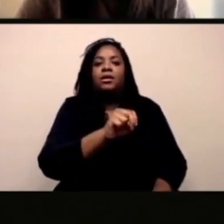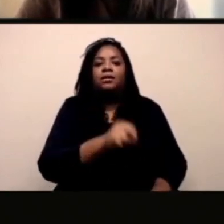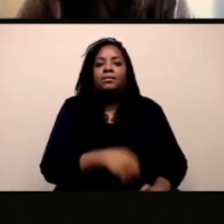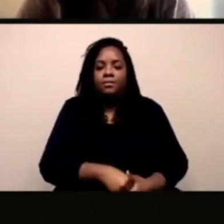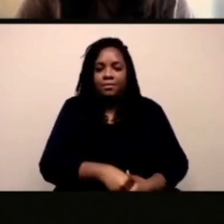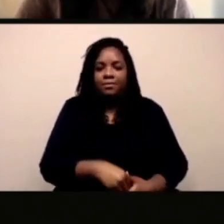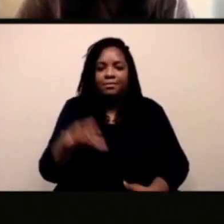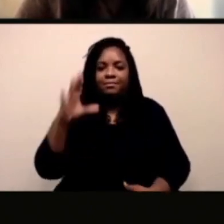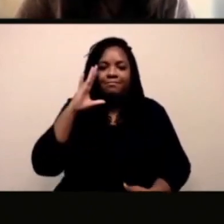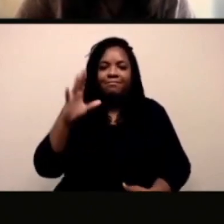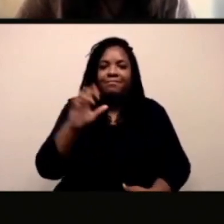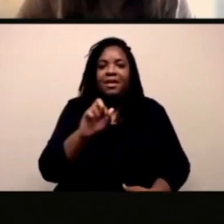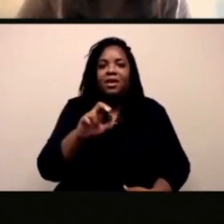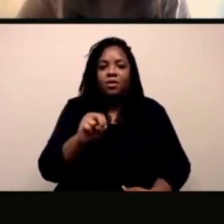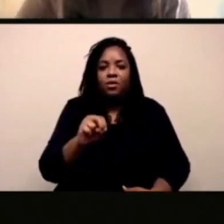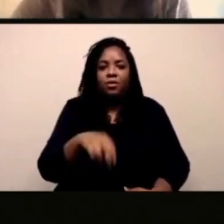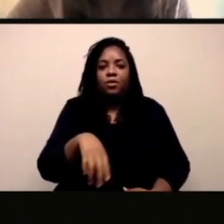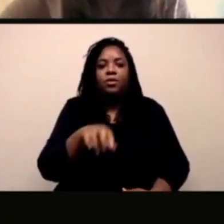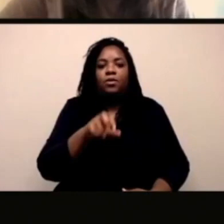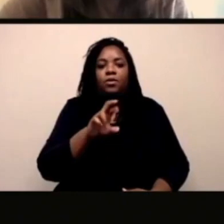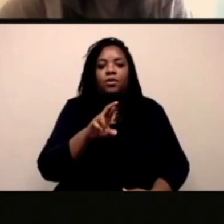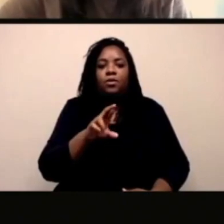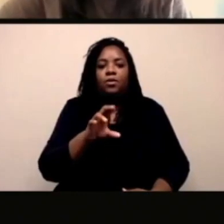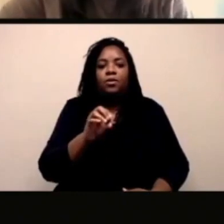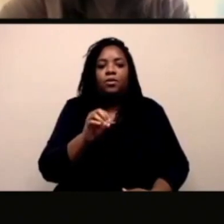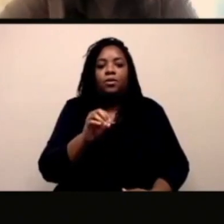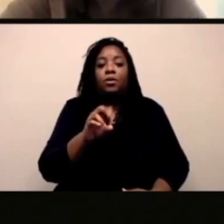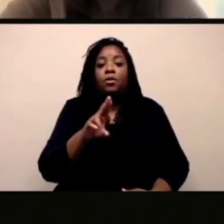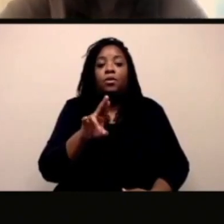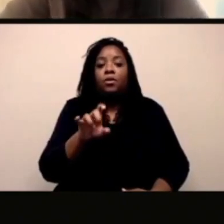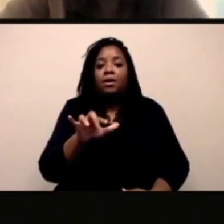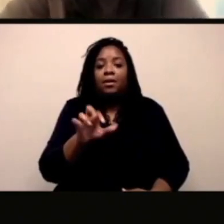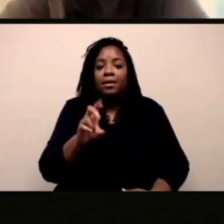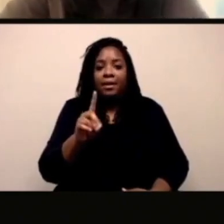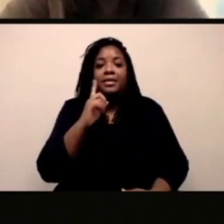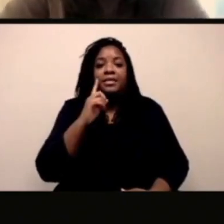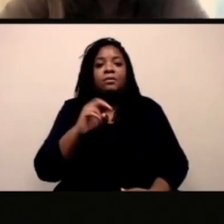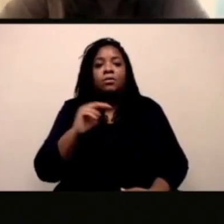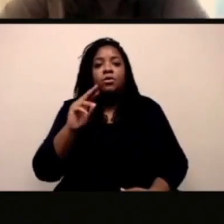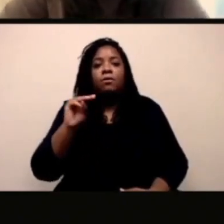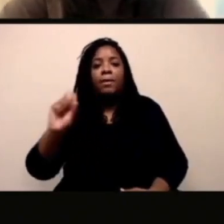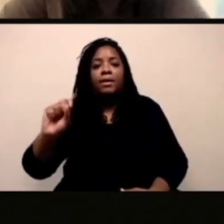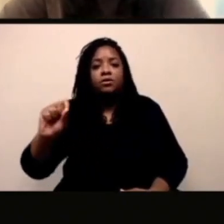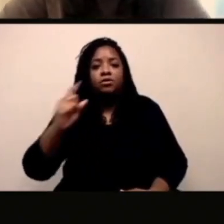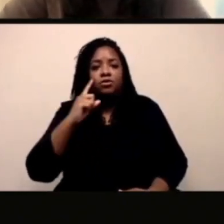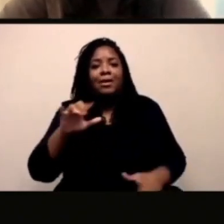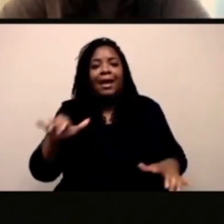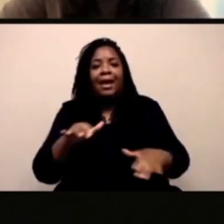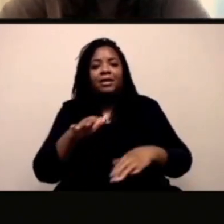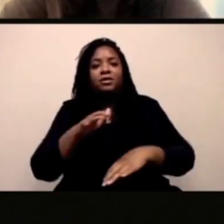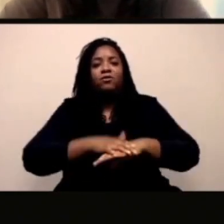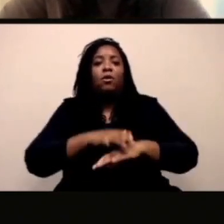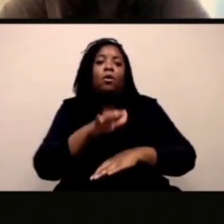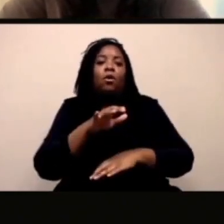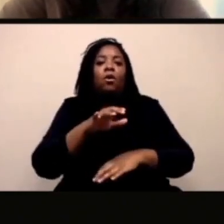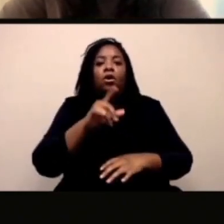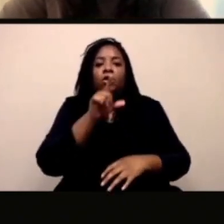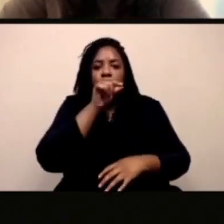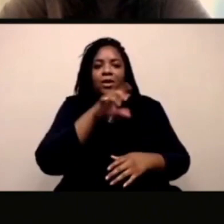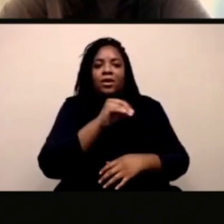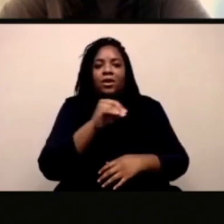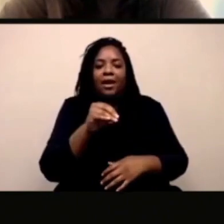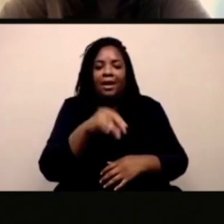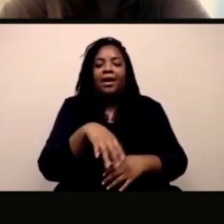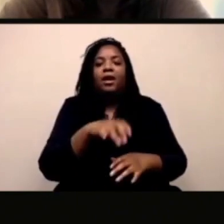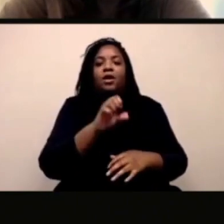Hi, I'm Aaron Reuland. I'm a library media teacher in Norwood, Massachusetts, and I'm very active on Twitter and Scratch.